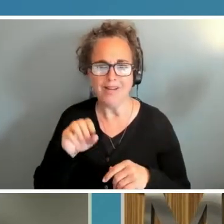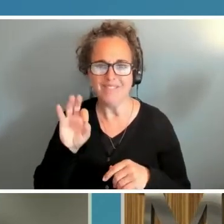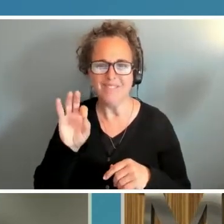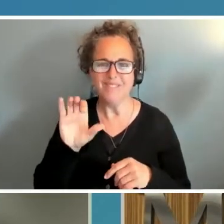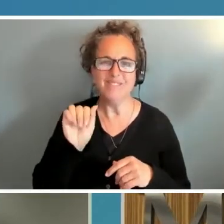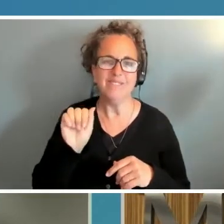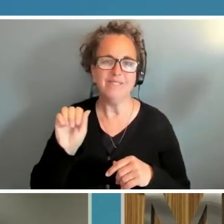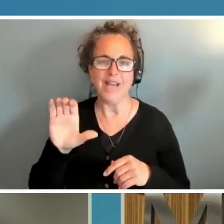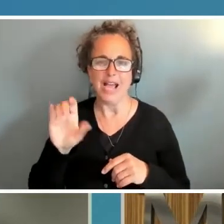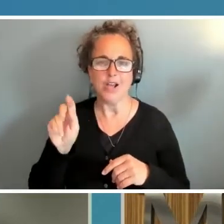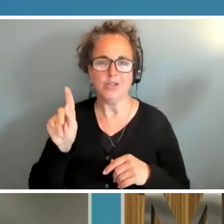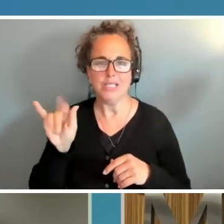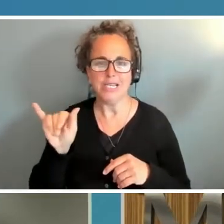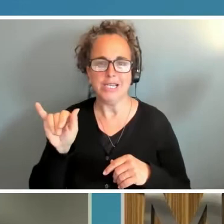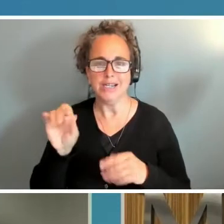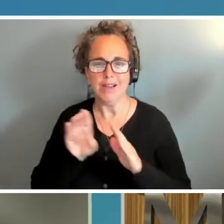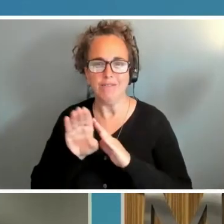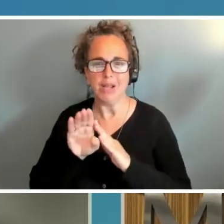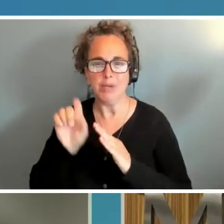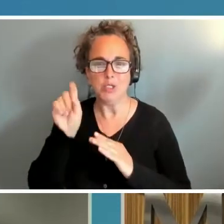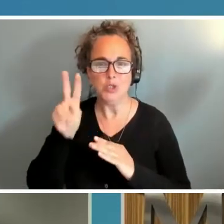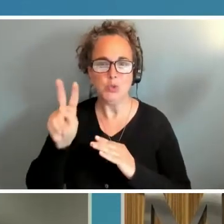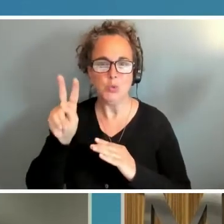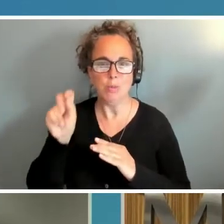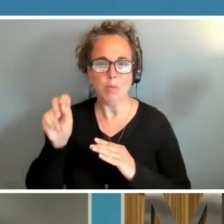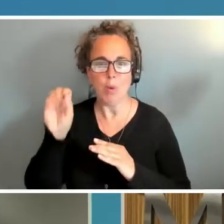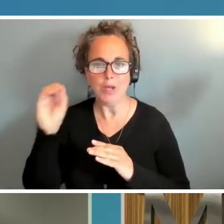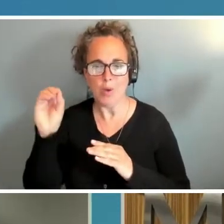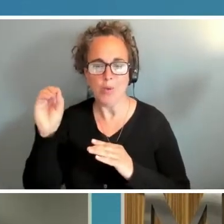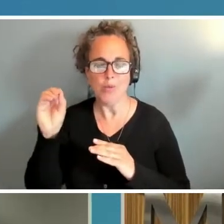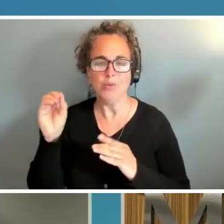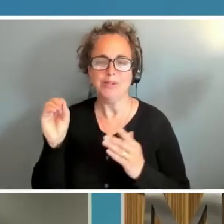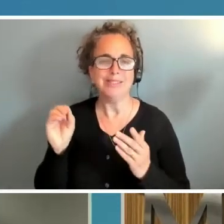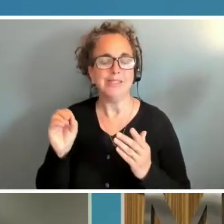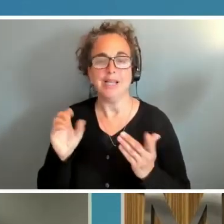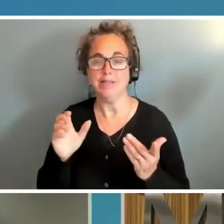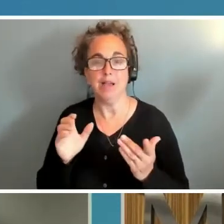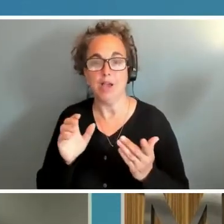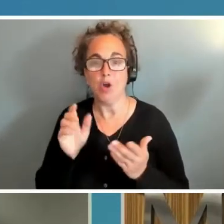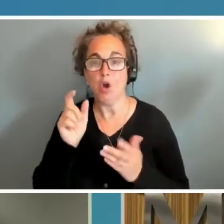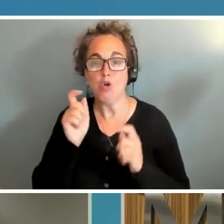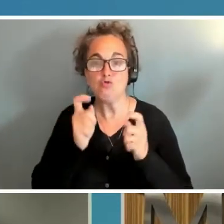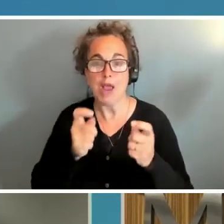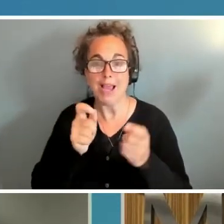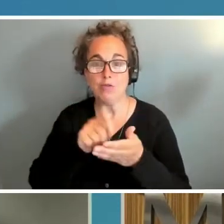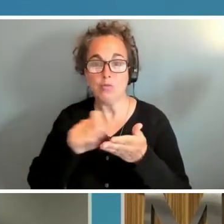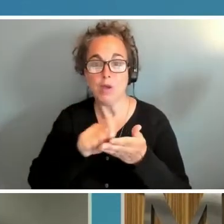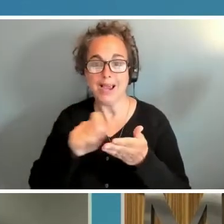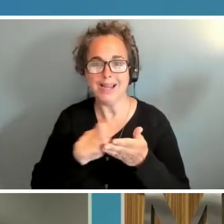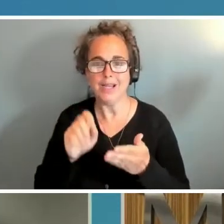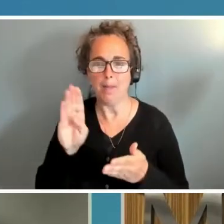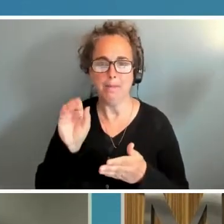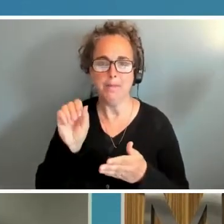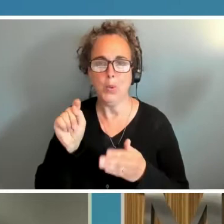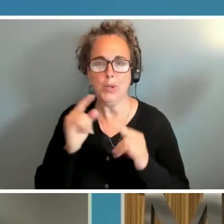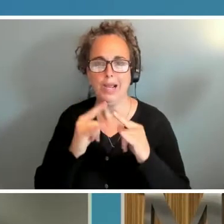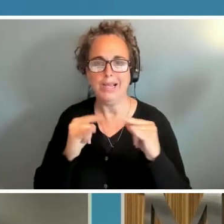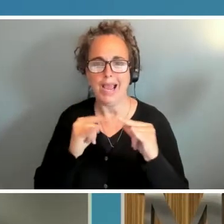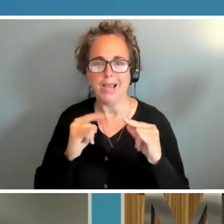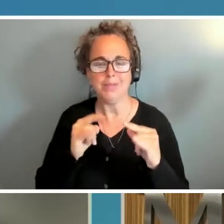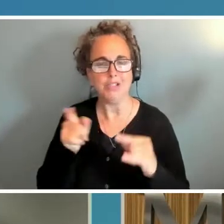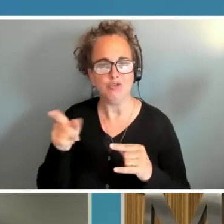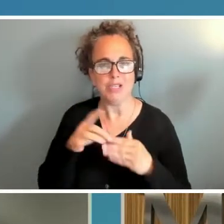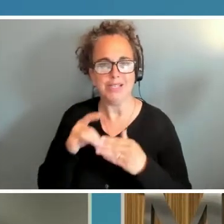now, with a grant writing boot camp that she's involved in leading. And I turn it over to you,